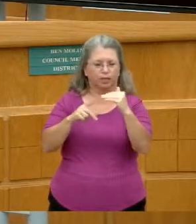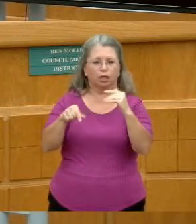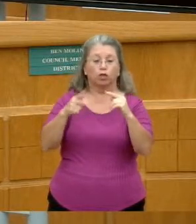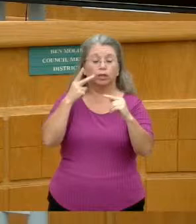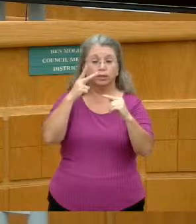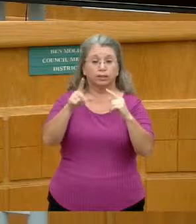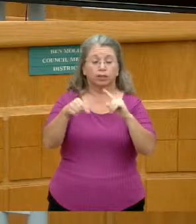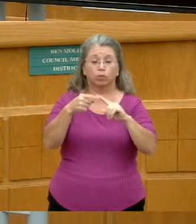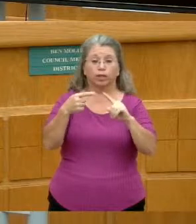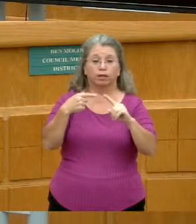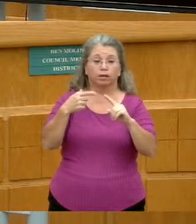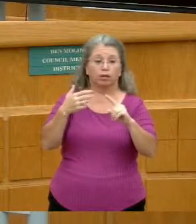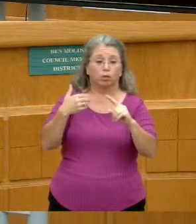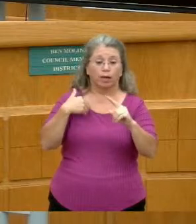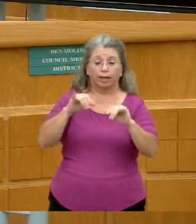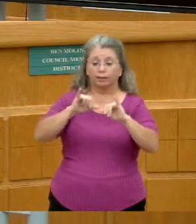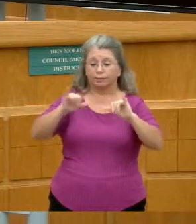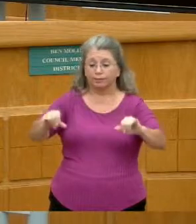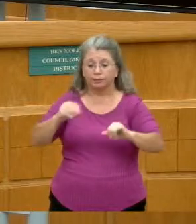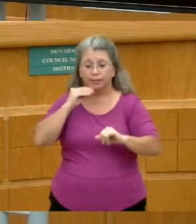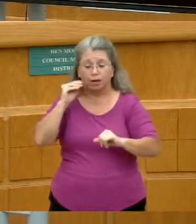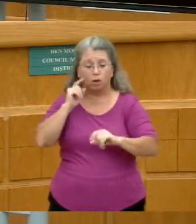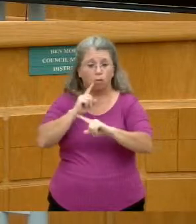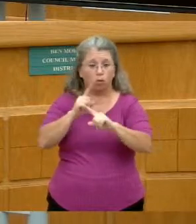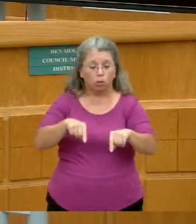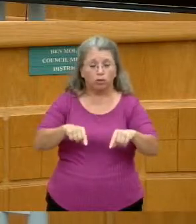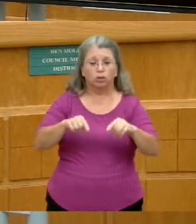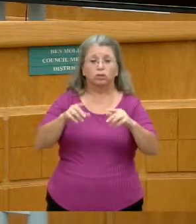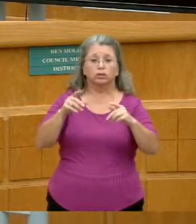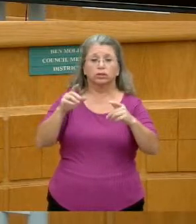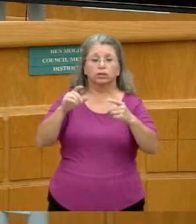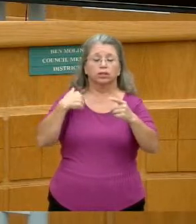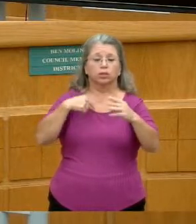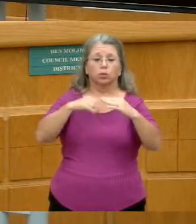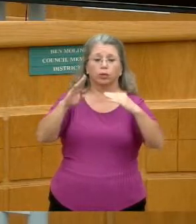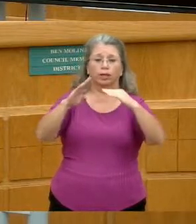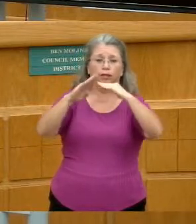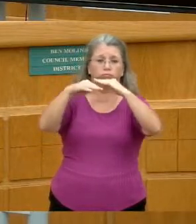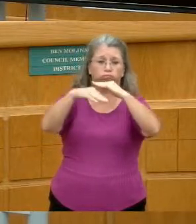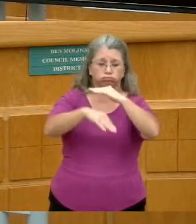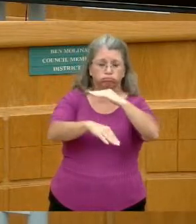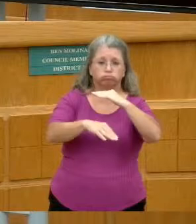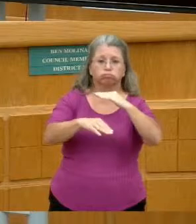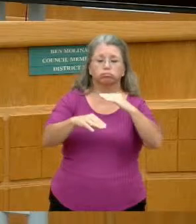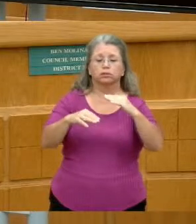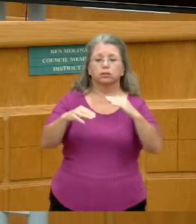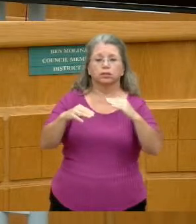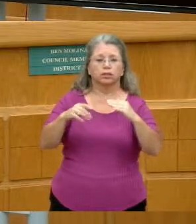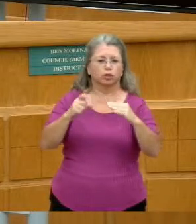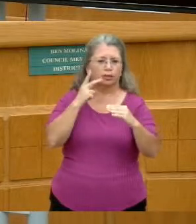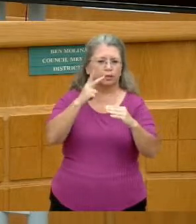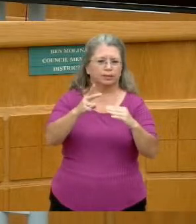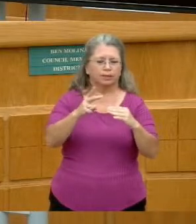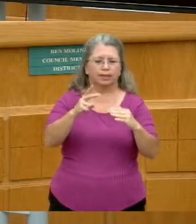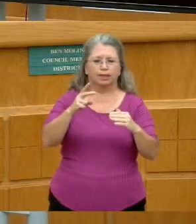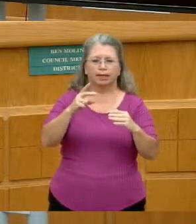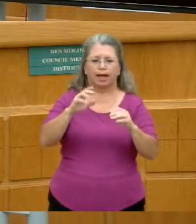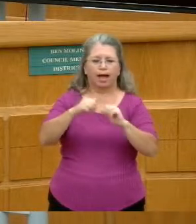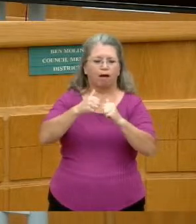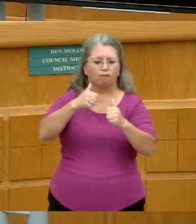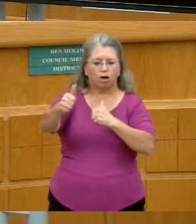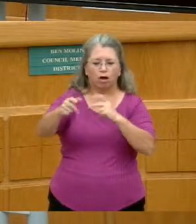curve the first time and we didn't get into this situation that we're in now, we massively decreased in the amount of distance traveled, the amount of